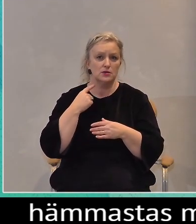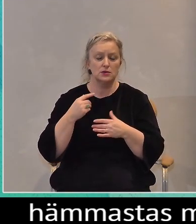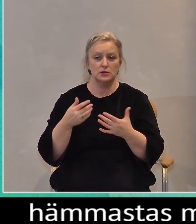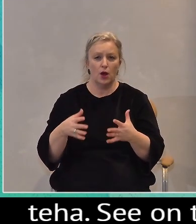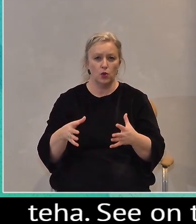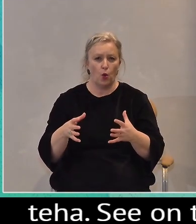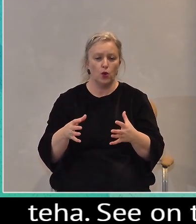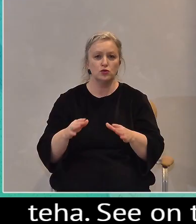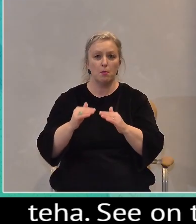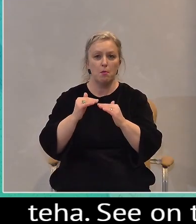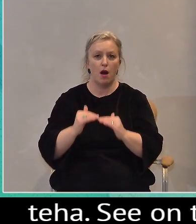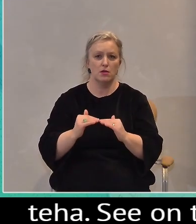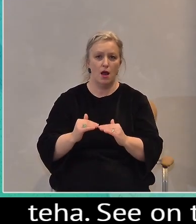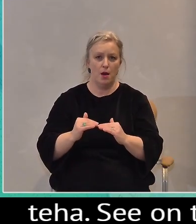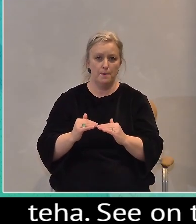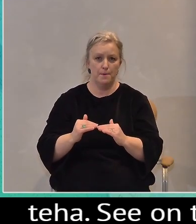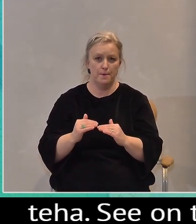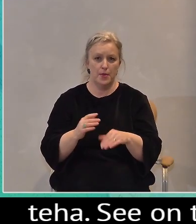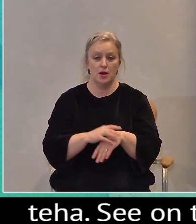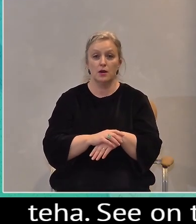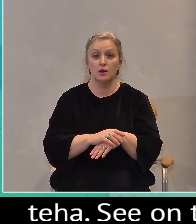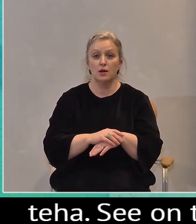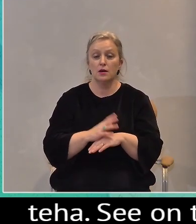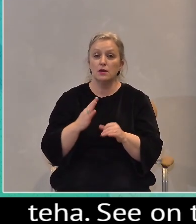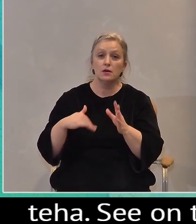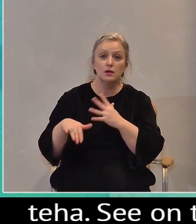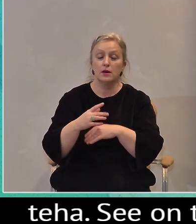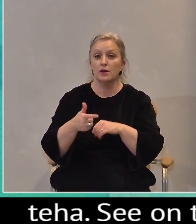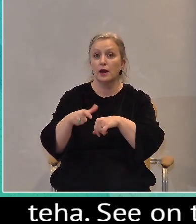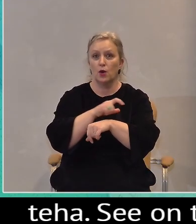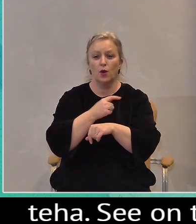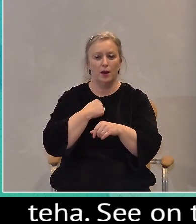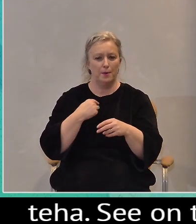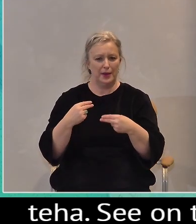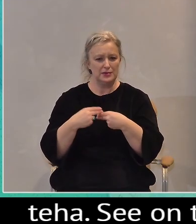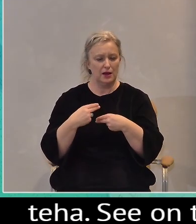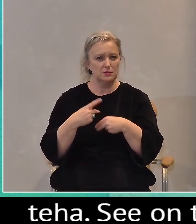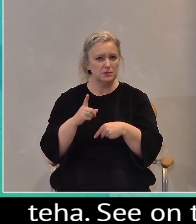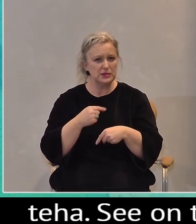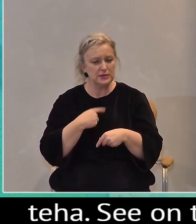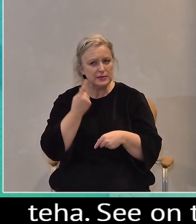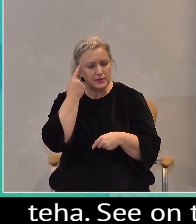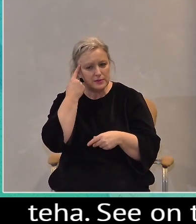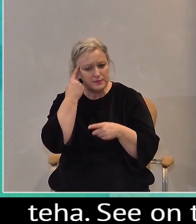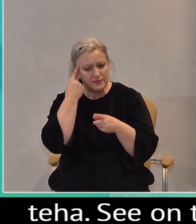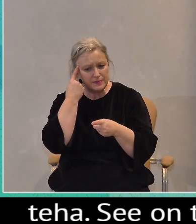What I noticed, however, was that Franka's muscle tone was relatively lower than